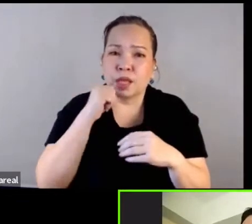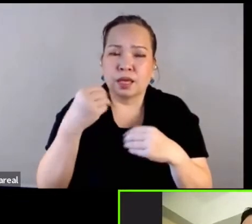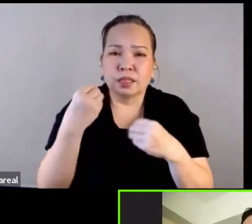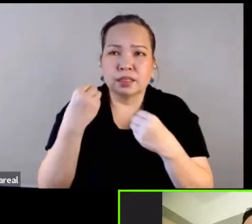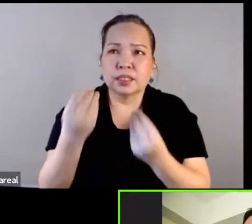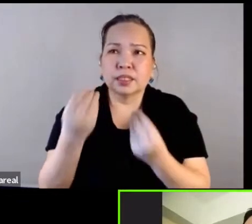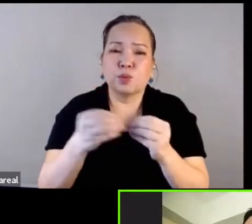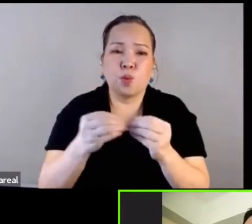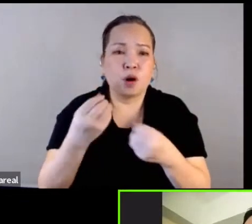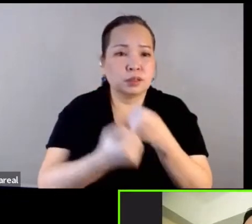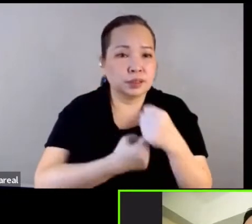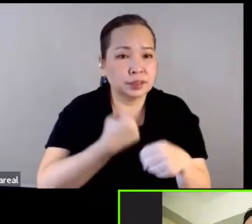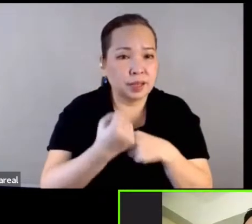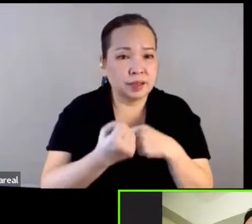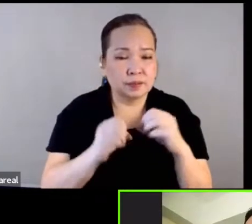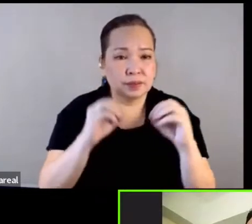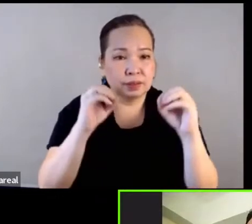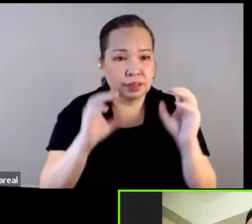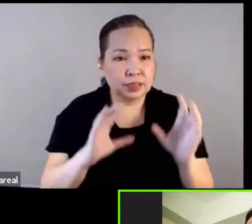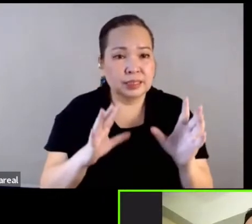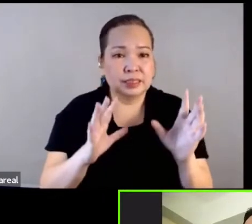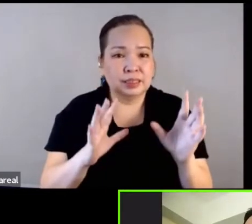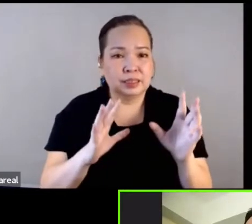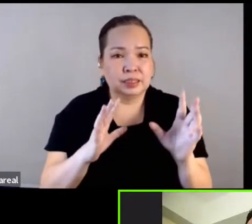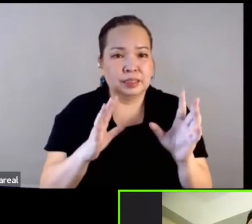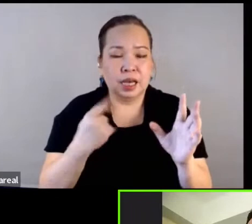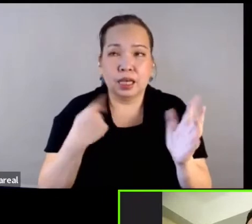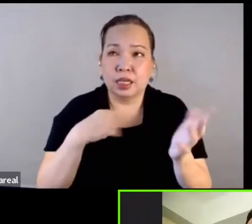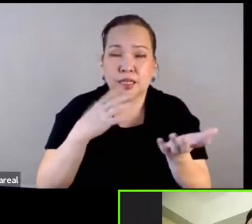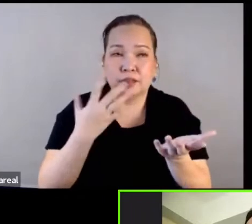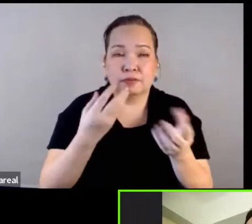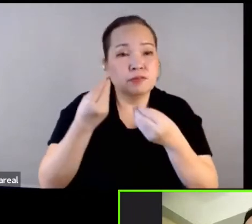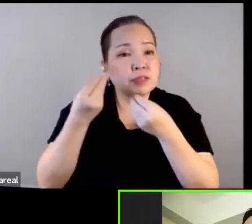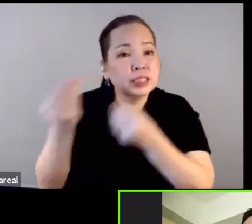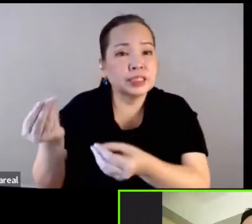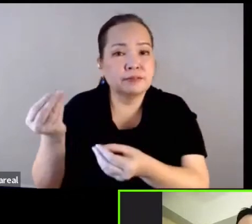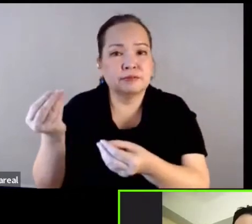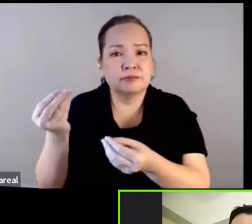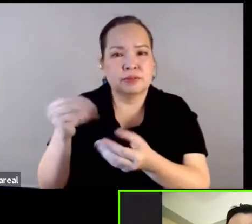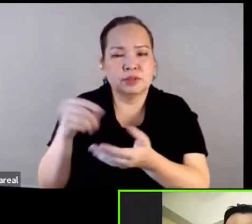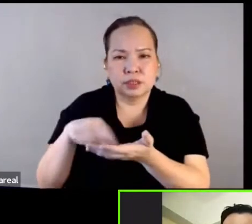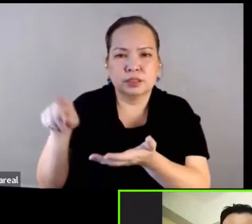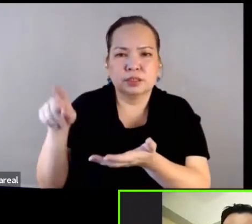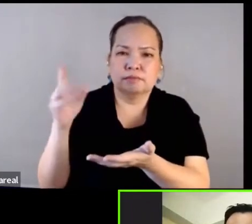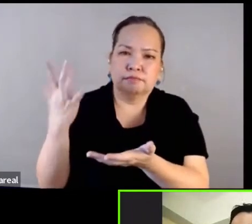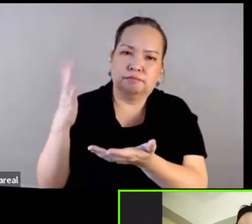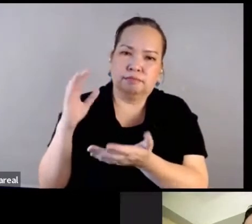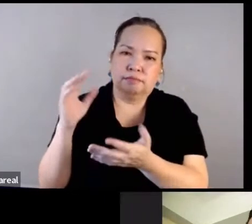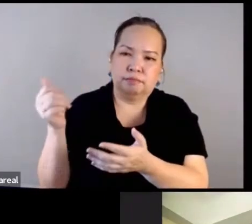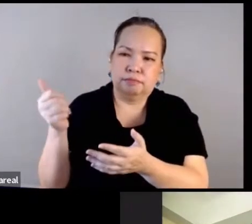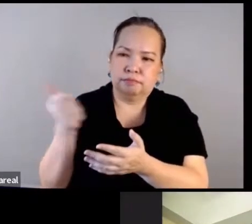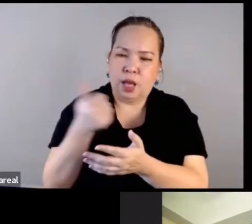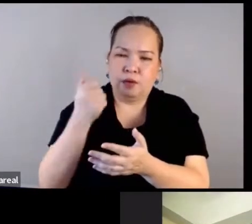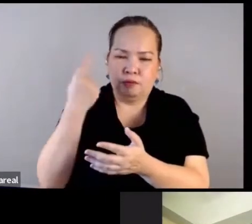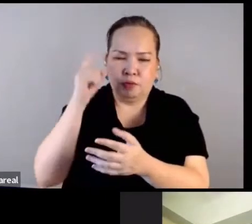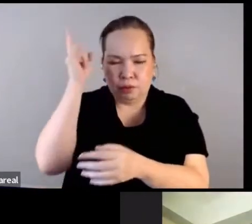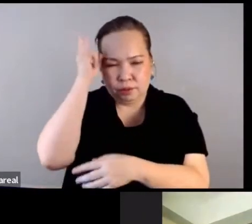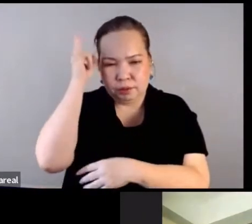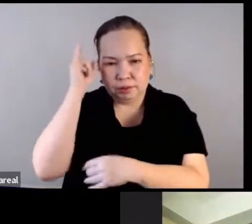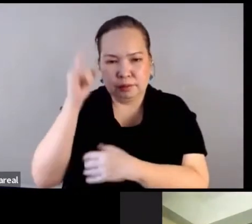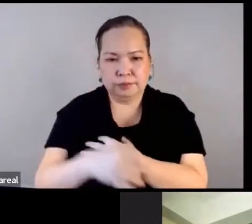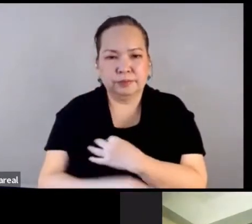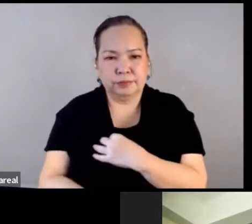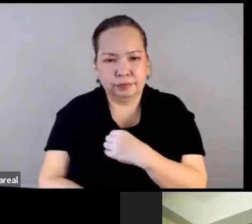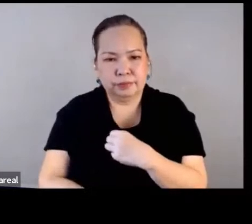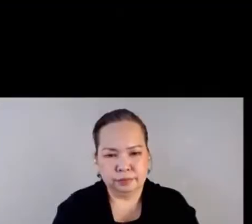ito ay masasabatas, hindi mapahirapan yung guro sa pag-claim ng itong internet allowance nito. Ilamang, Mr. Chair, maraming salamat. Thank you, Sir Vladimir.